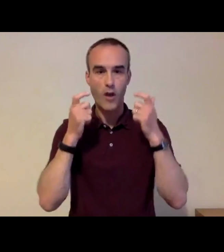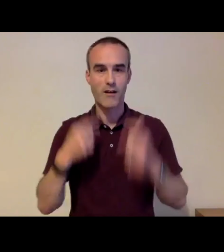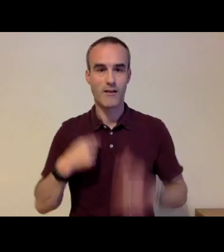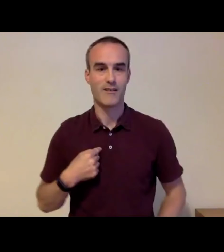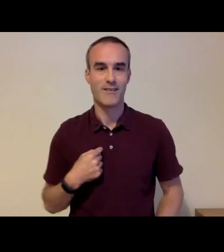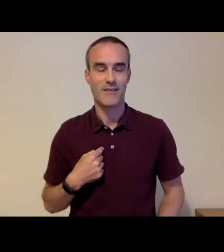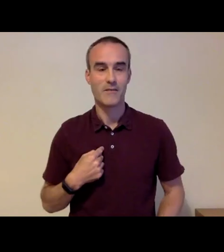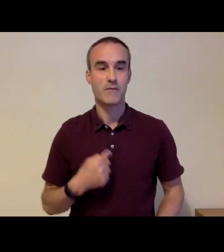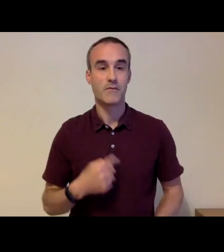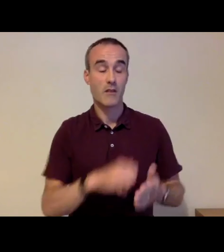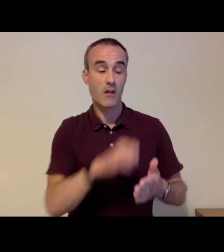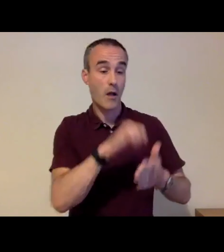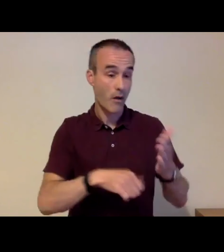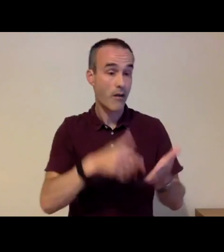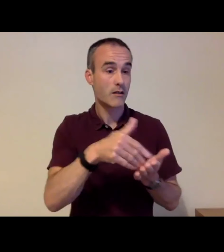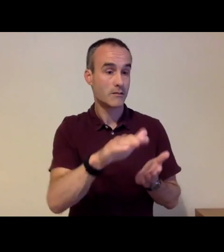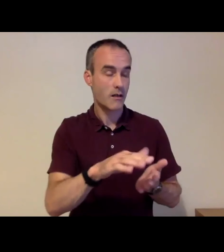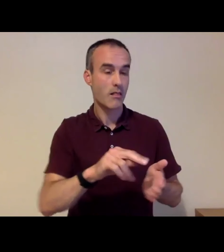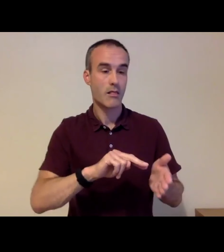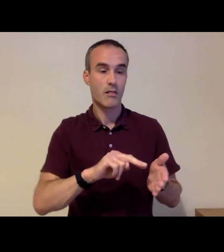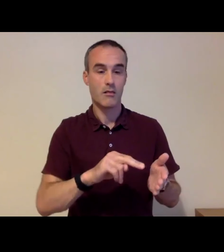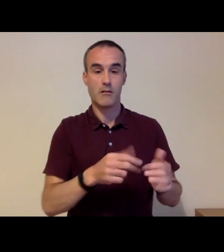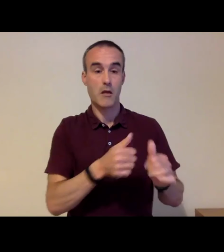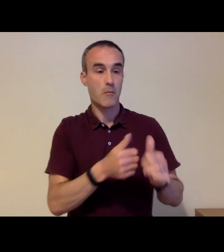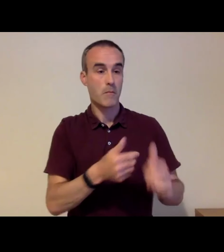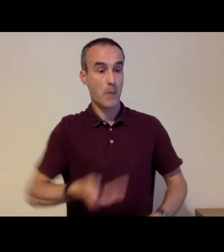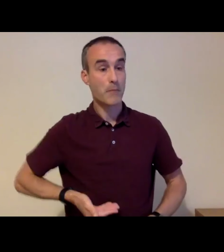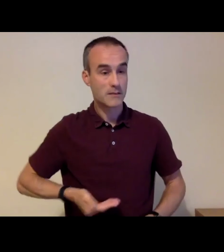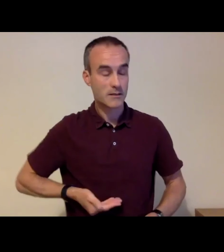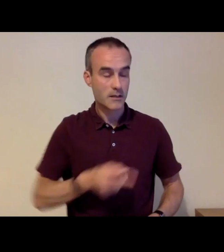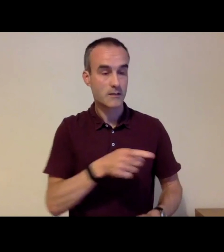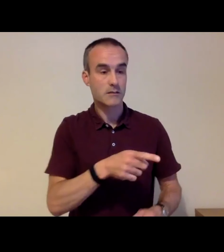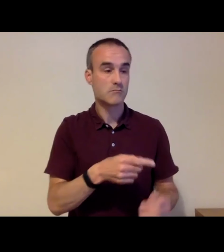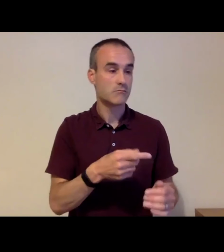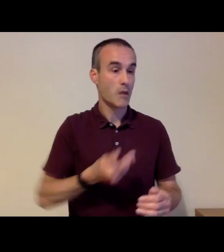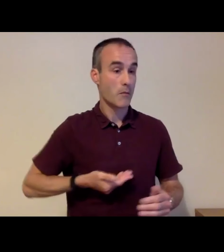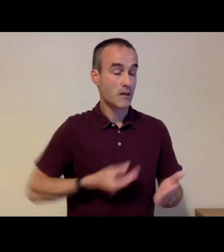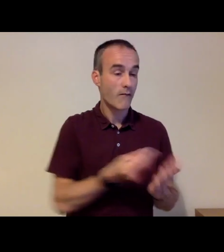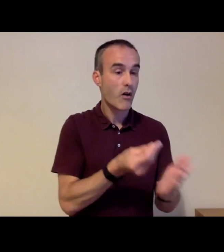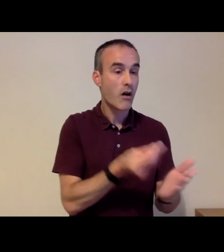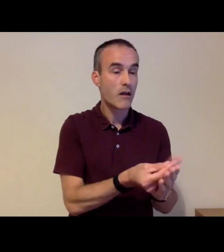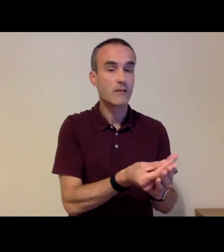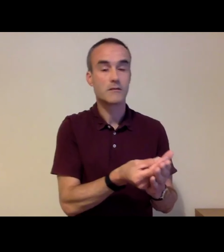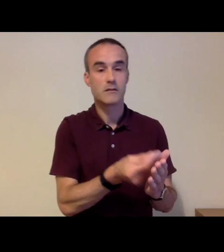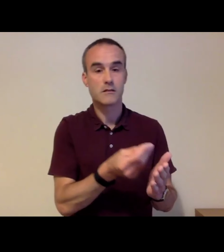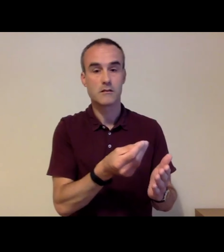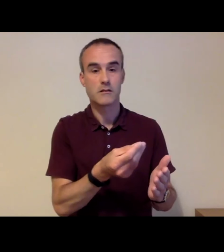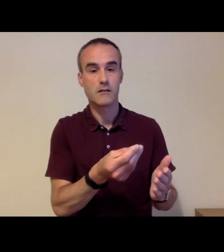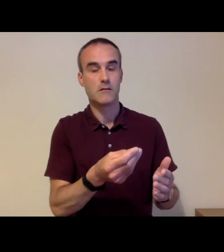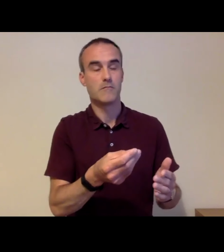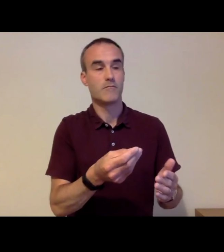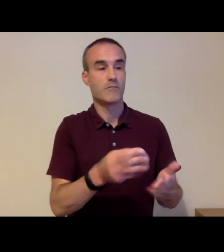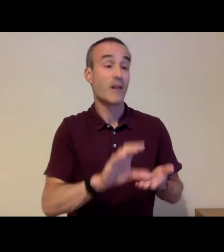selling businesses and business finance, business investment. Some of it is life science businesses, but by no means all.